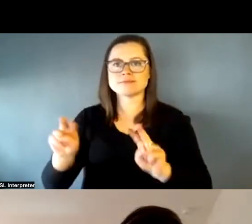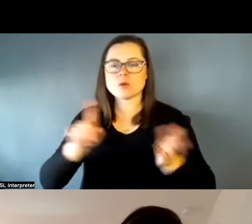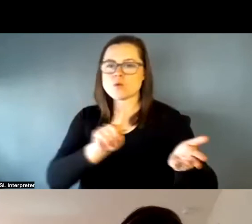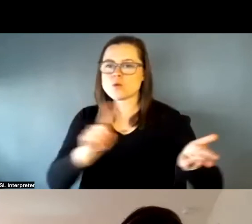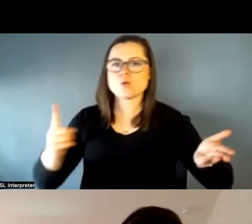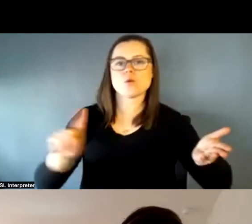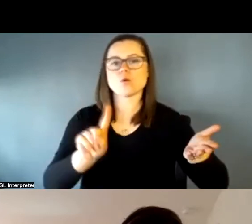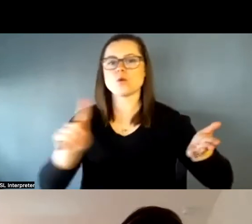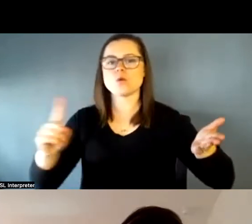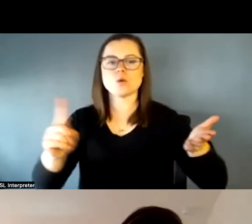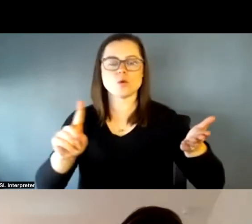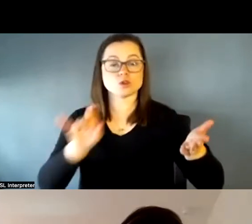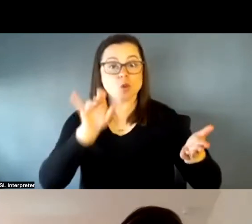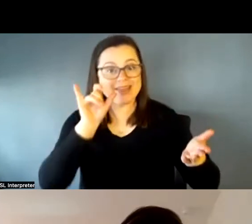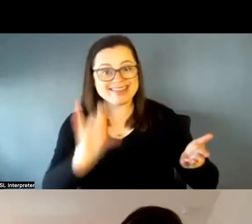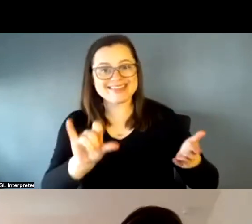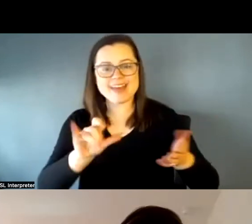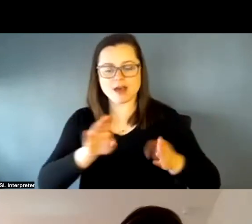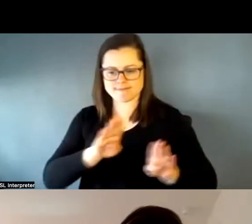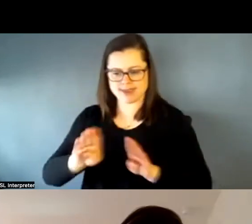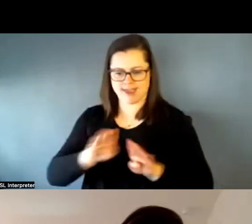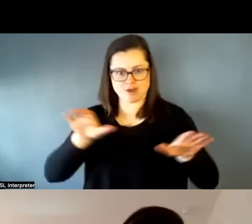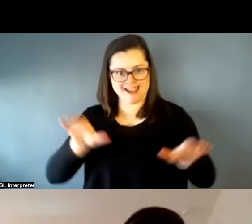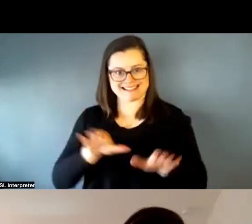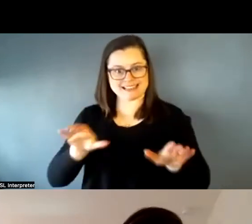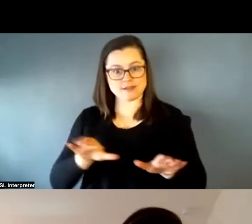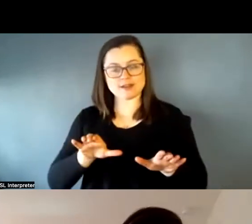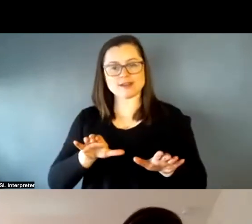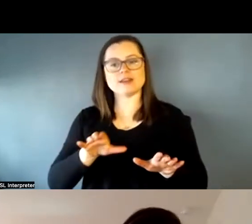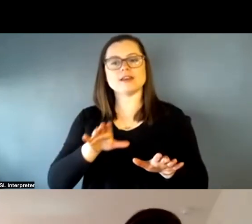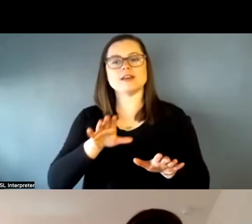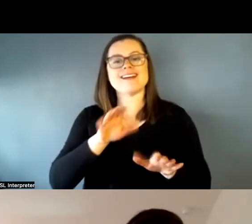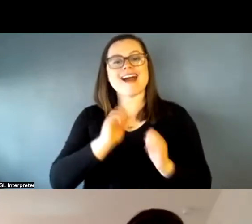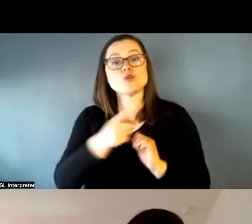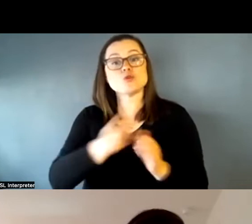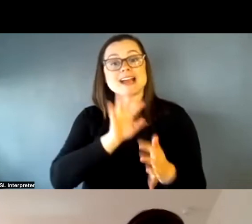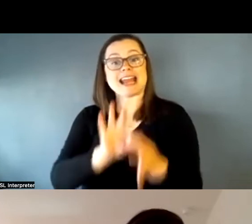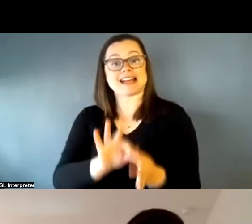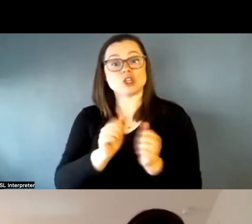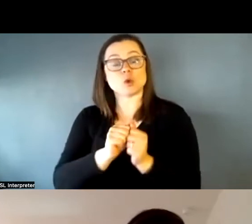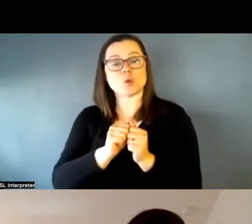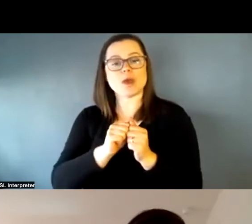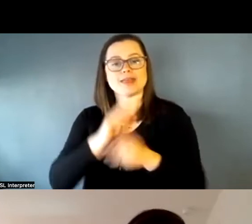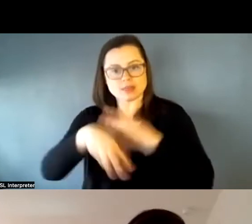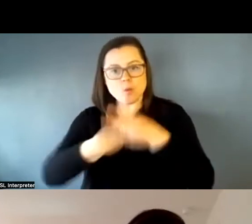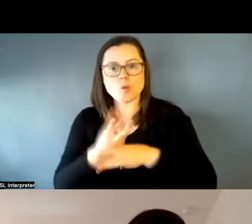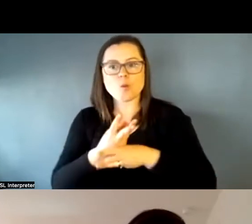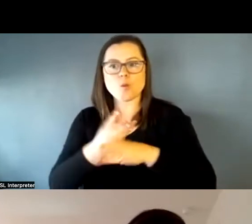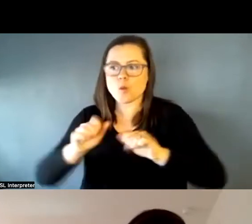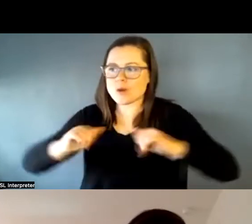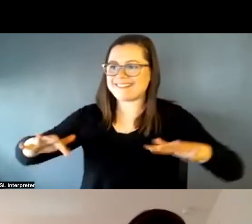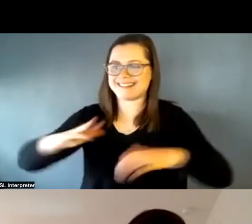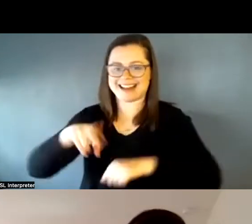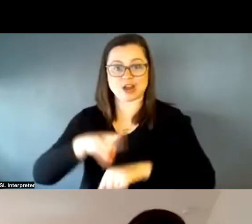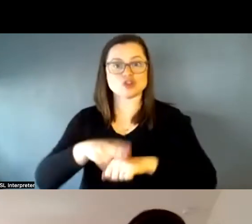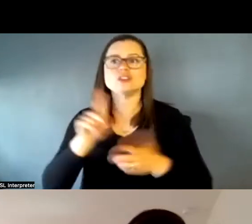mean, how are you connecting with the natural world now? And how are you making sense of it, just through even the act of